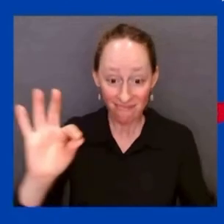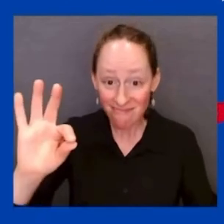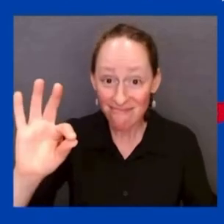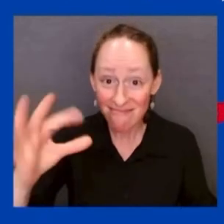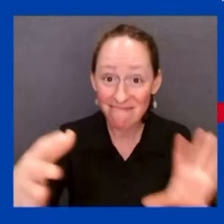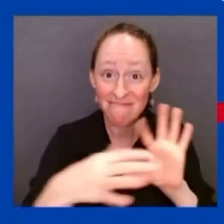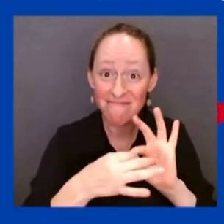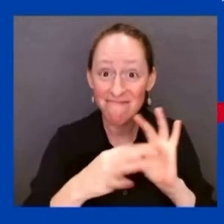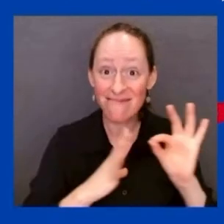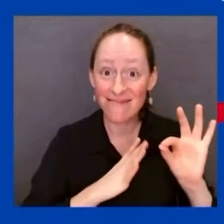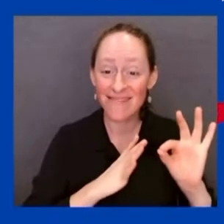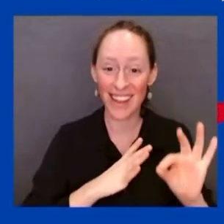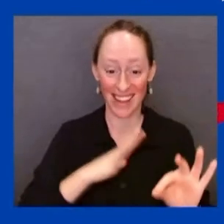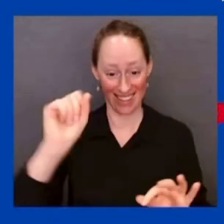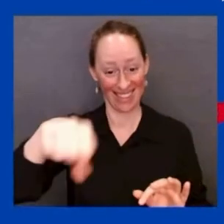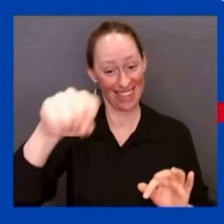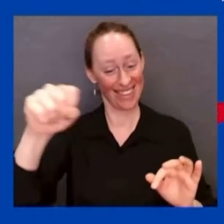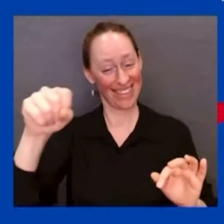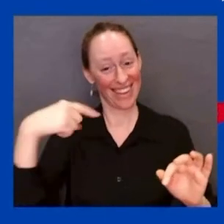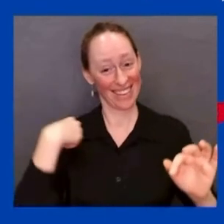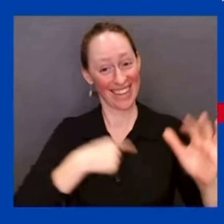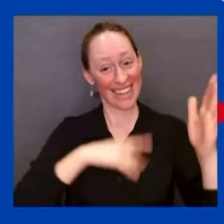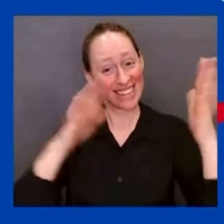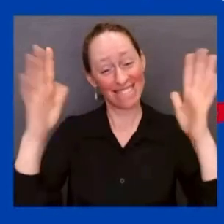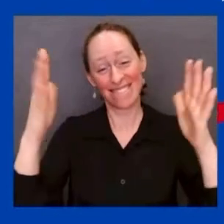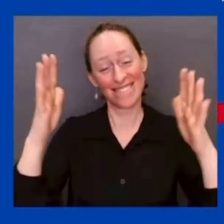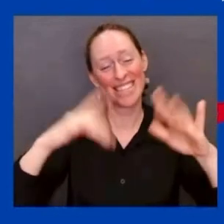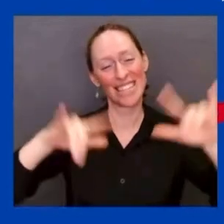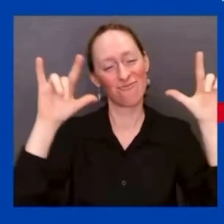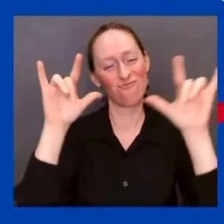cheering. We love you.